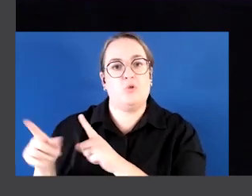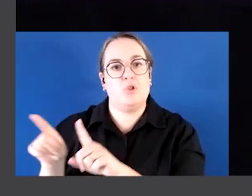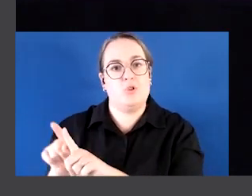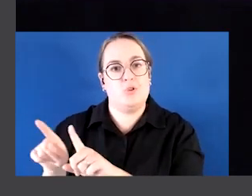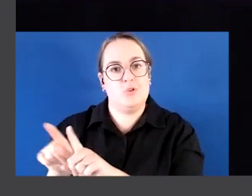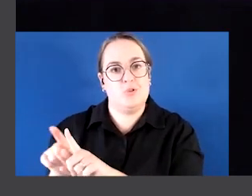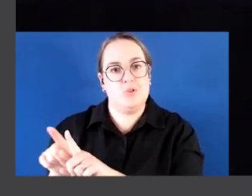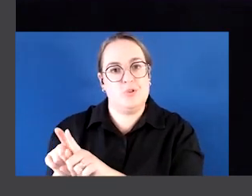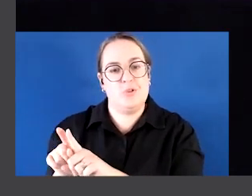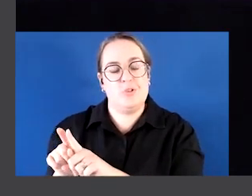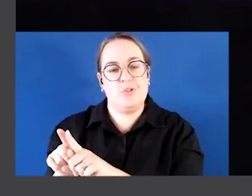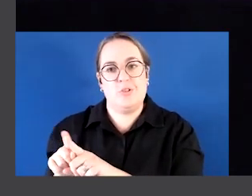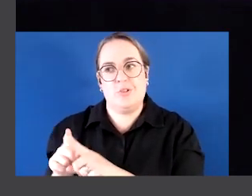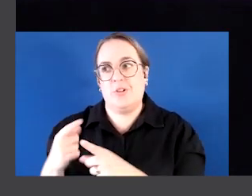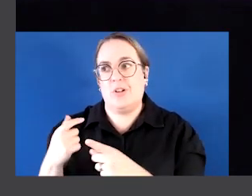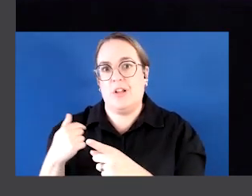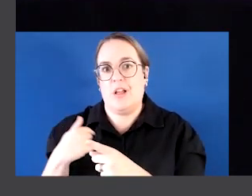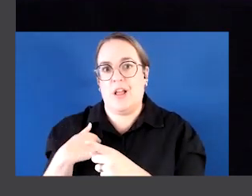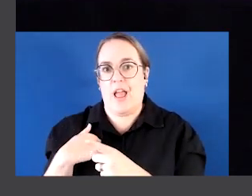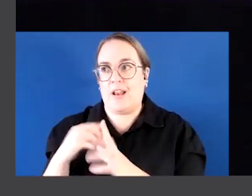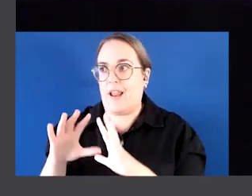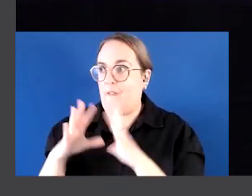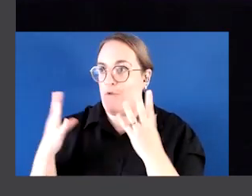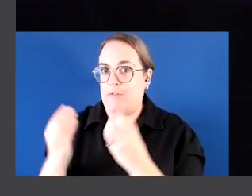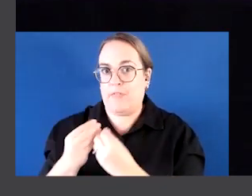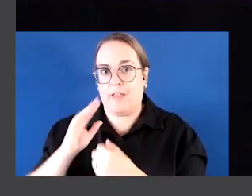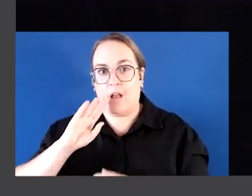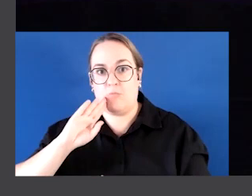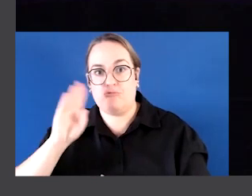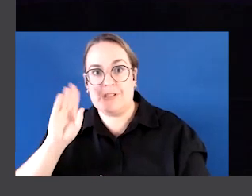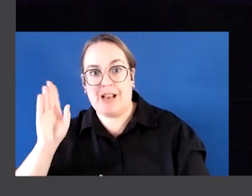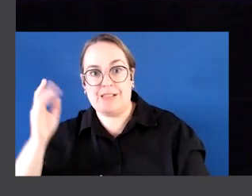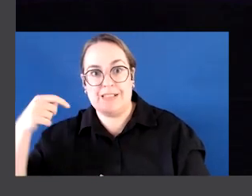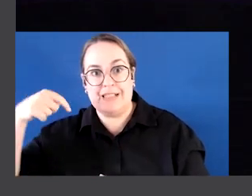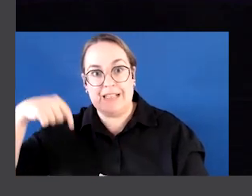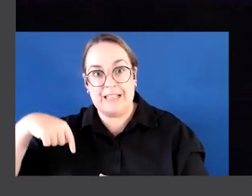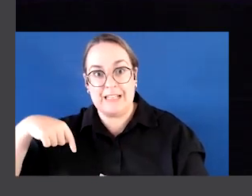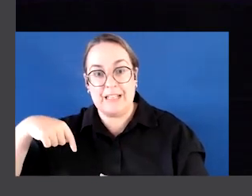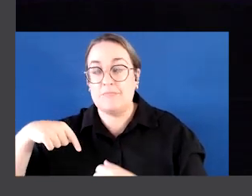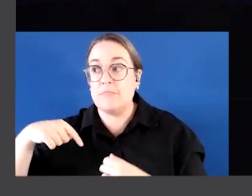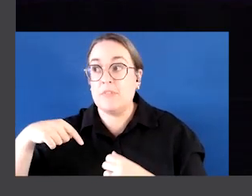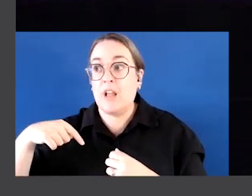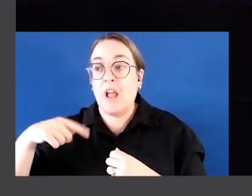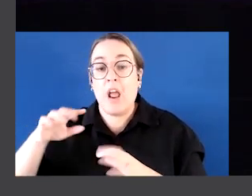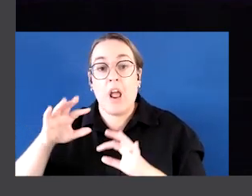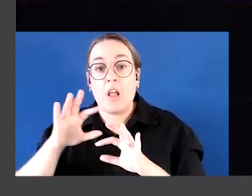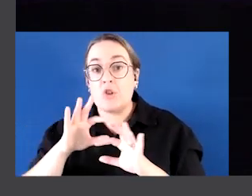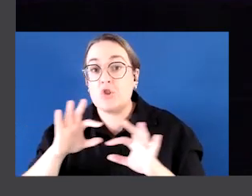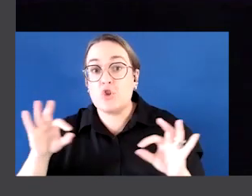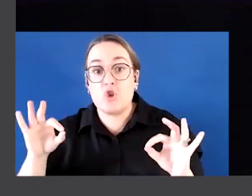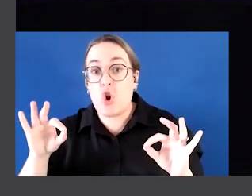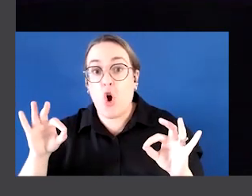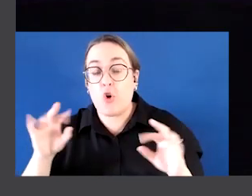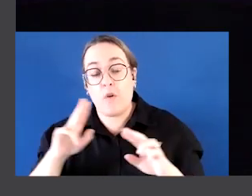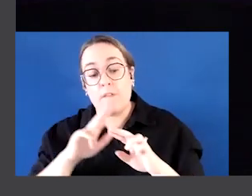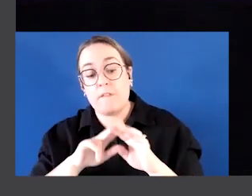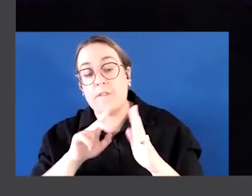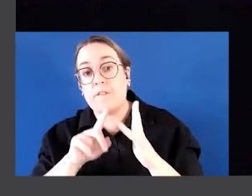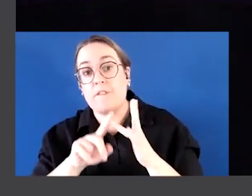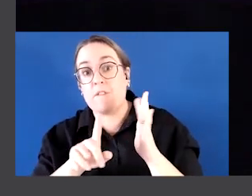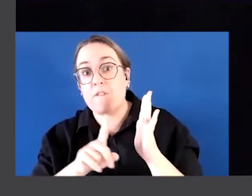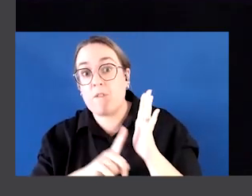understated, certainly in terms of the frameworks that have been presented here. They've been, you know, quite robust, but nothing's